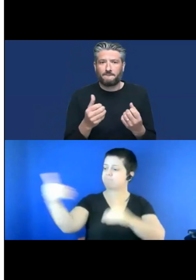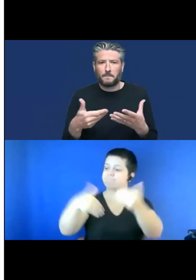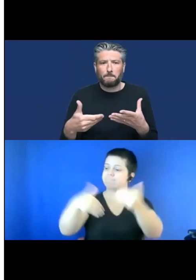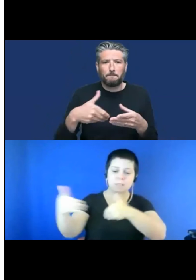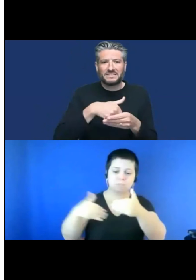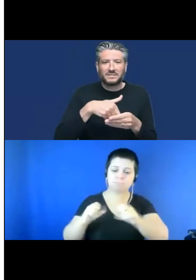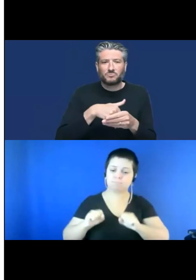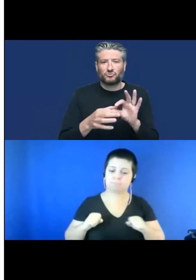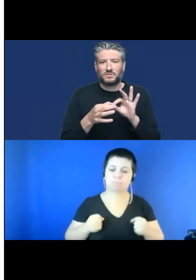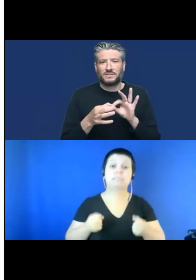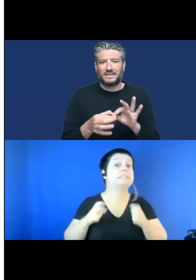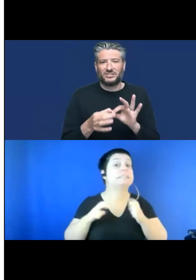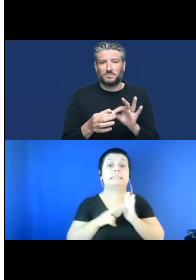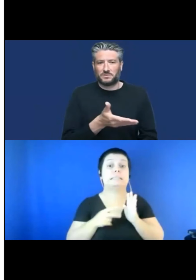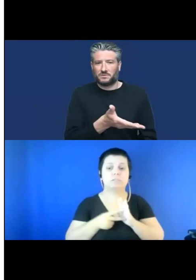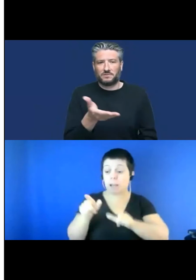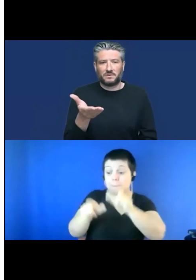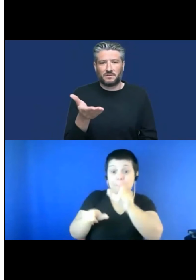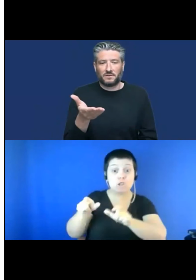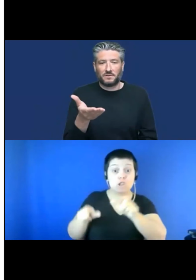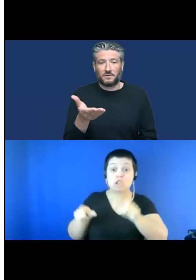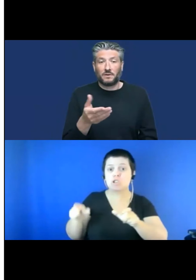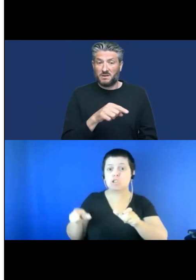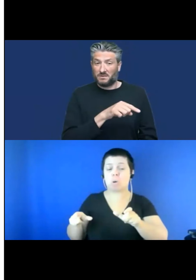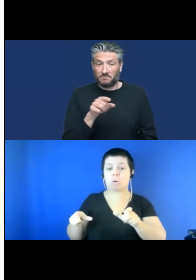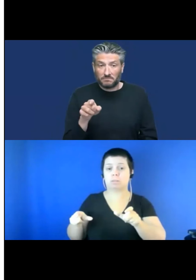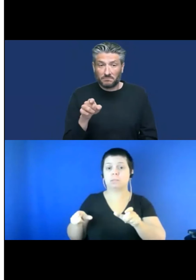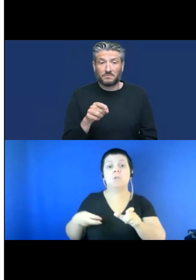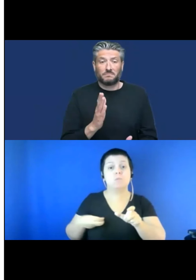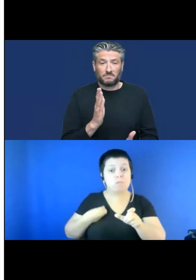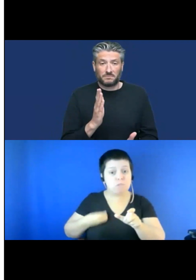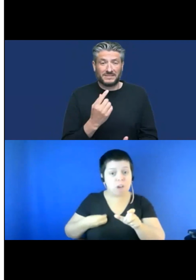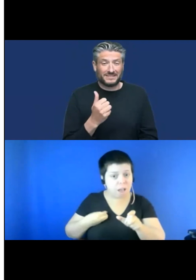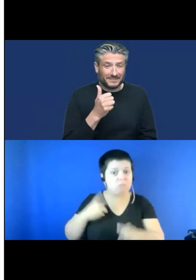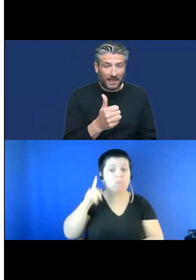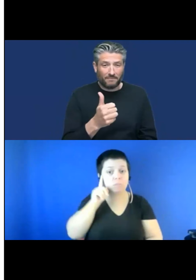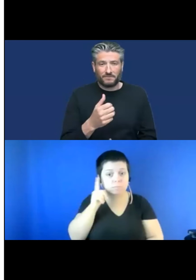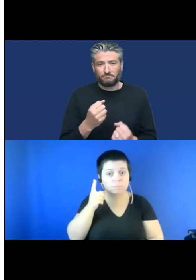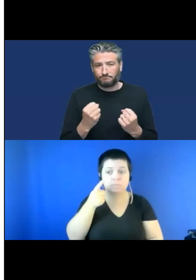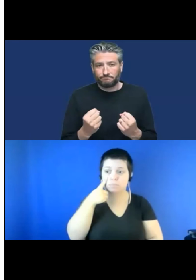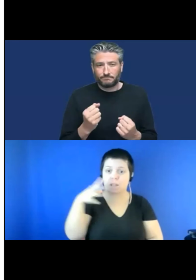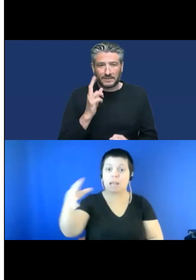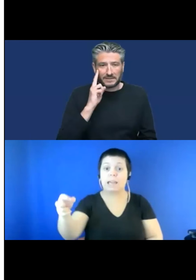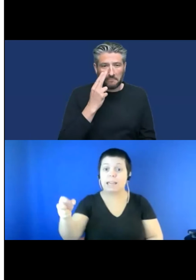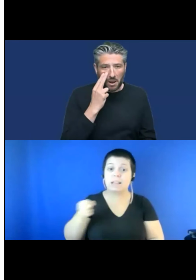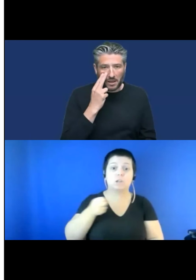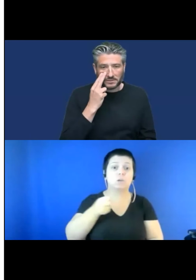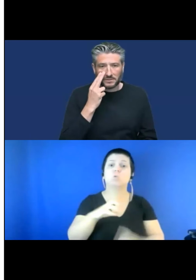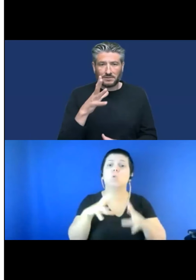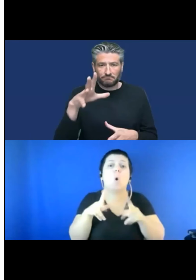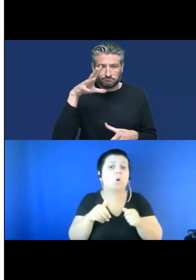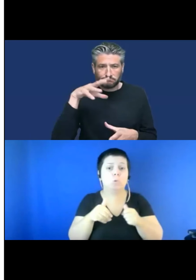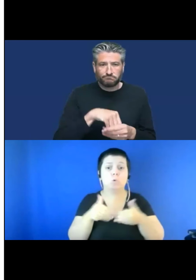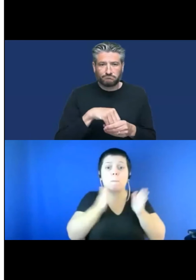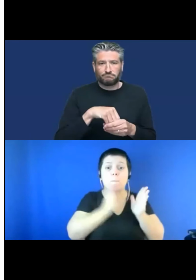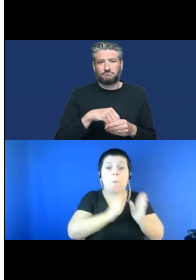meaning you want to have individuals that are living with deafblindness included in all aspects of this study. So